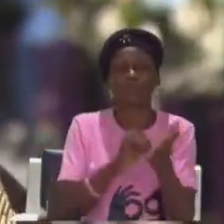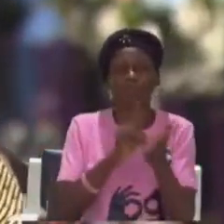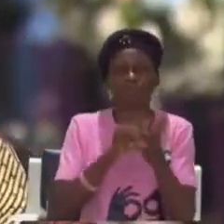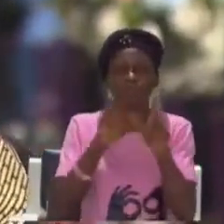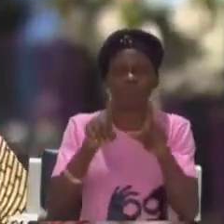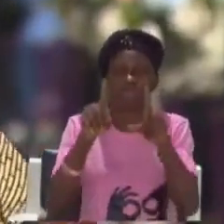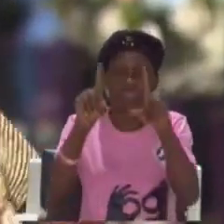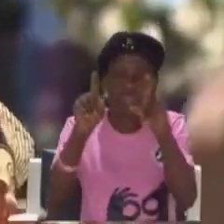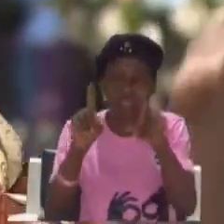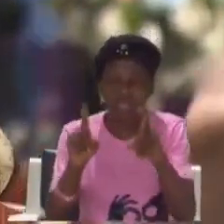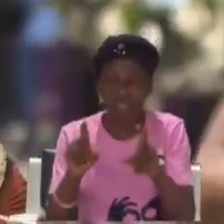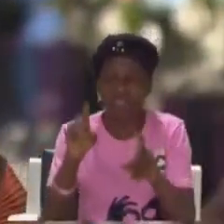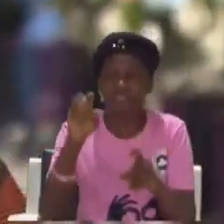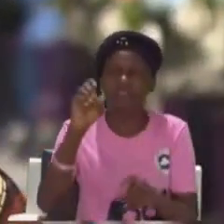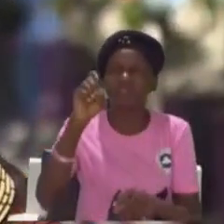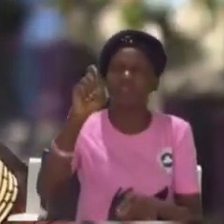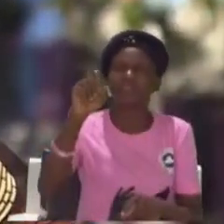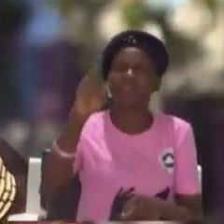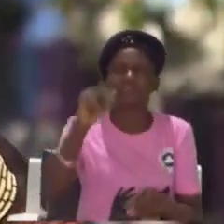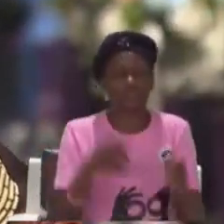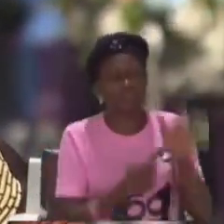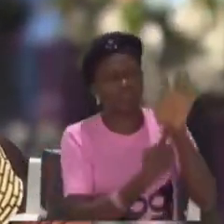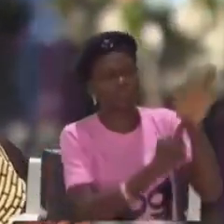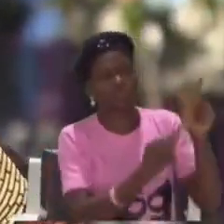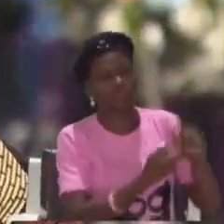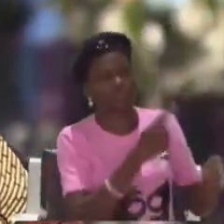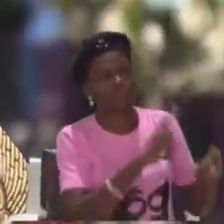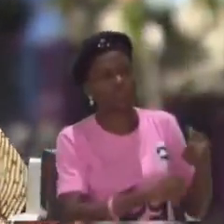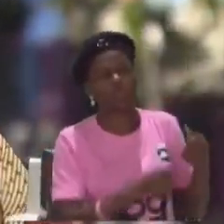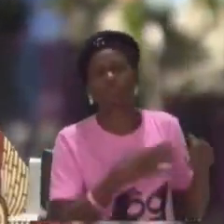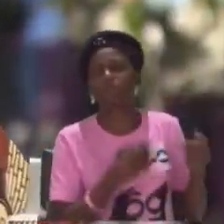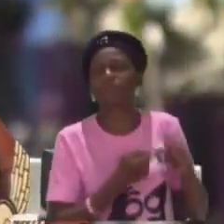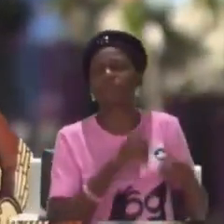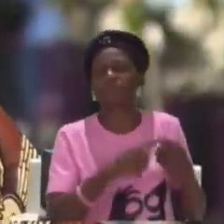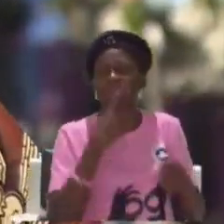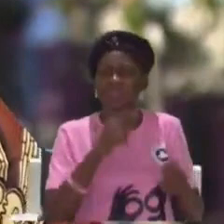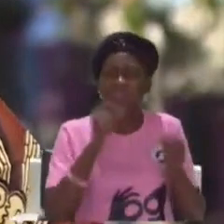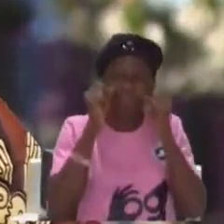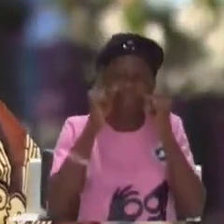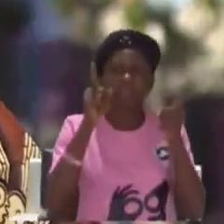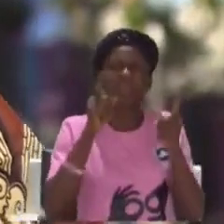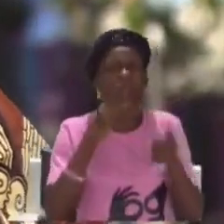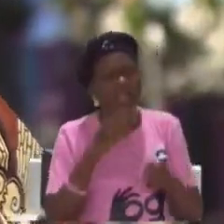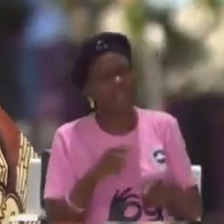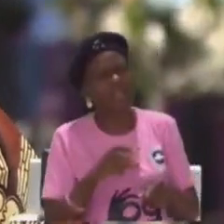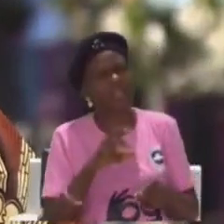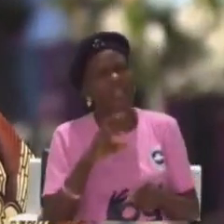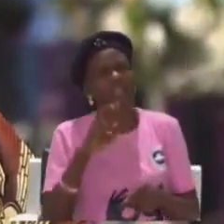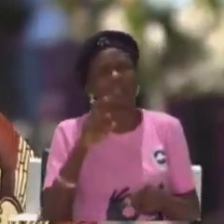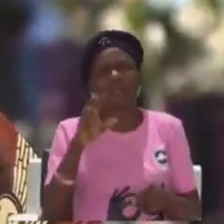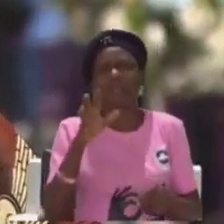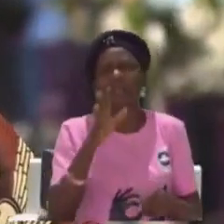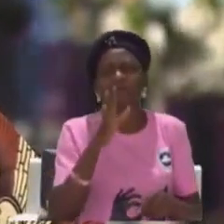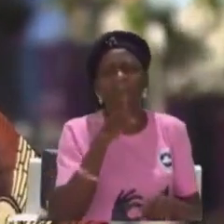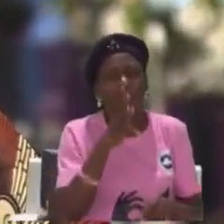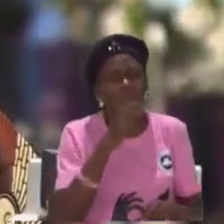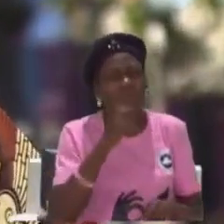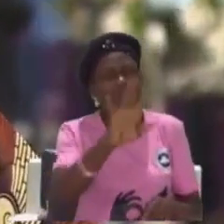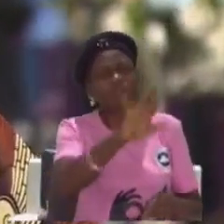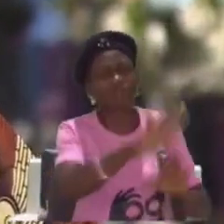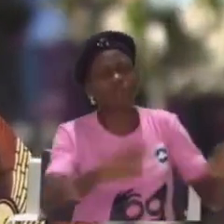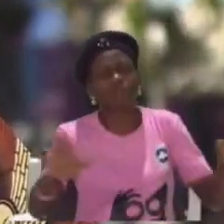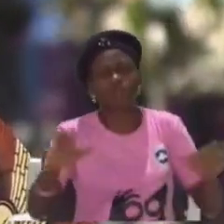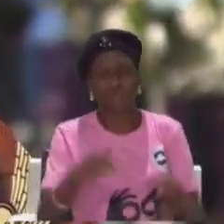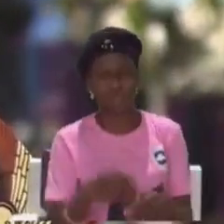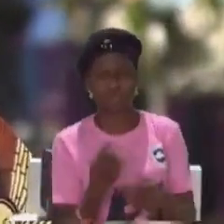x-ray, showed it to his friend, and the friend said, ha, madam, where are your children? What kind